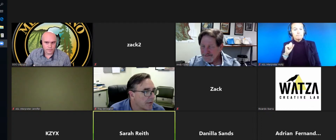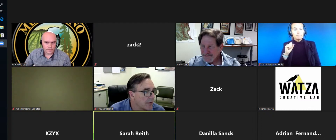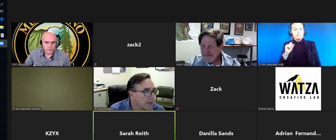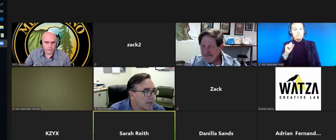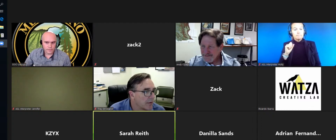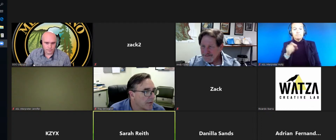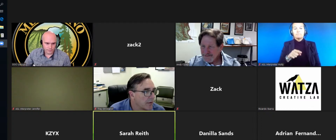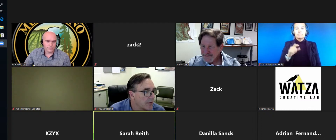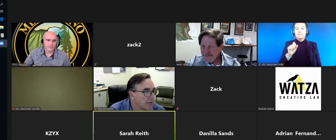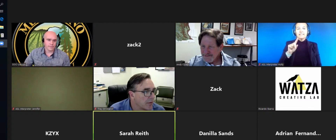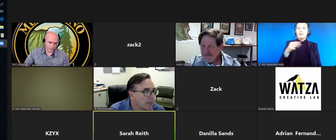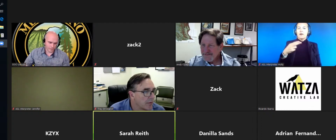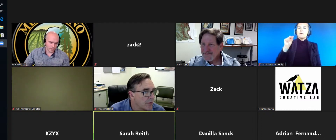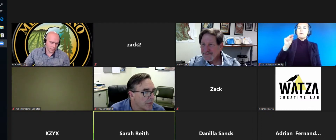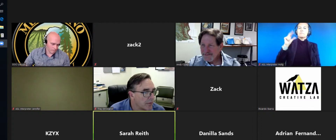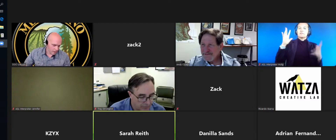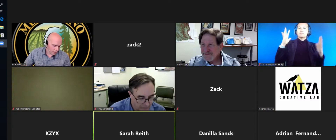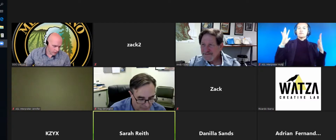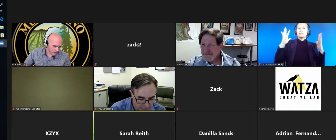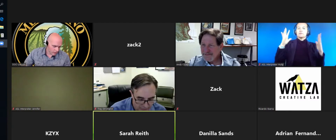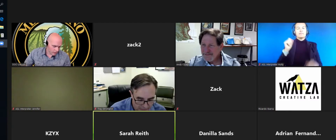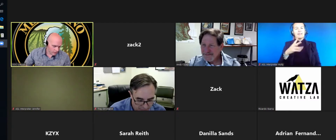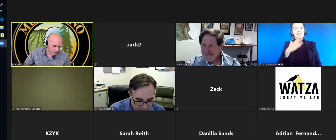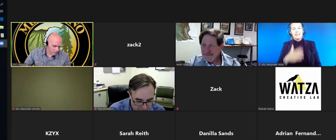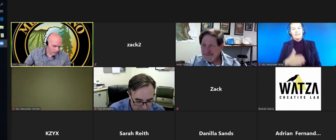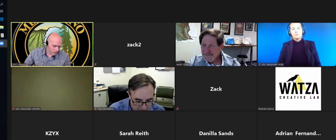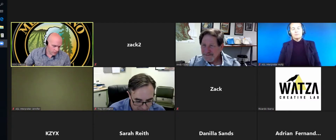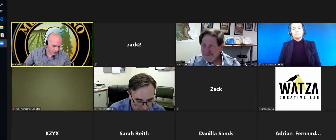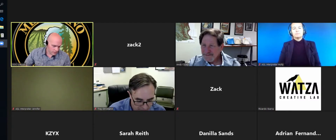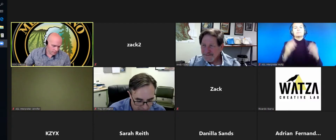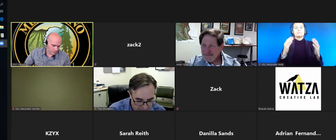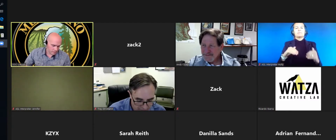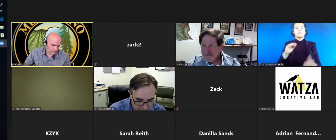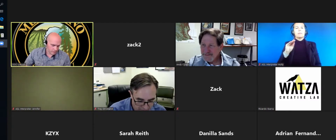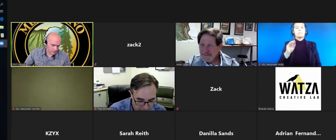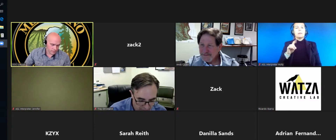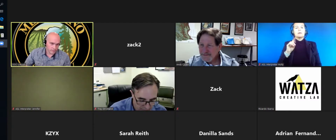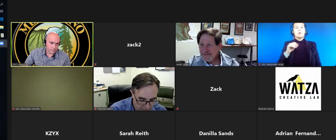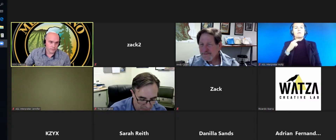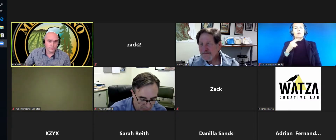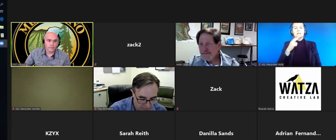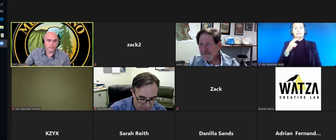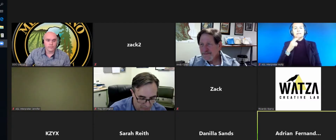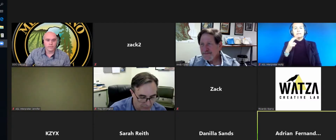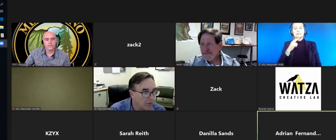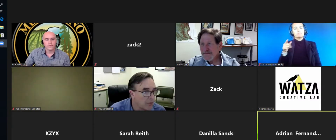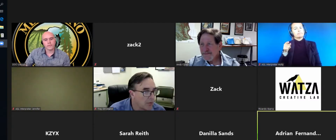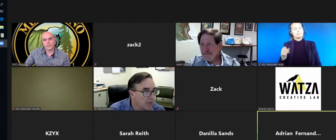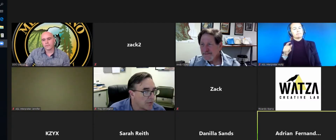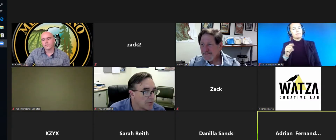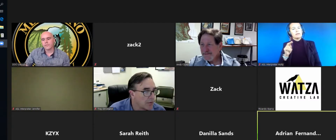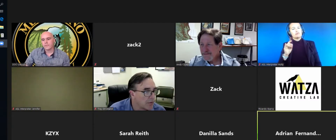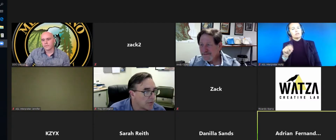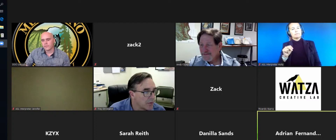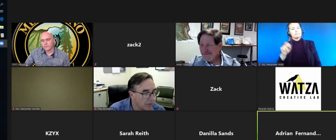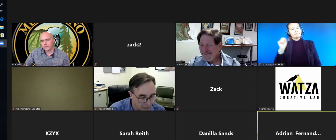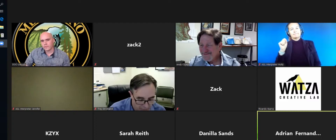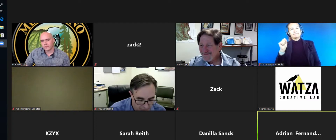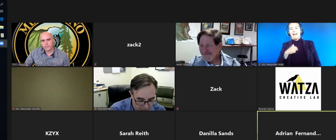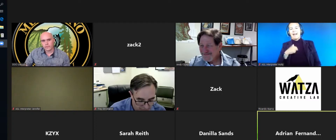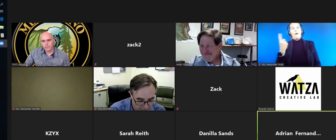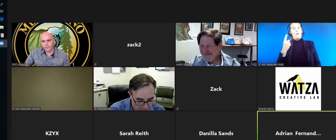No, thank you. I appreciate it. Okay. Mendo Voice. Yeah, Dr. Coren, we're always asking you these